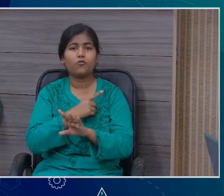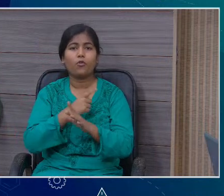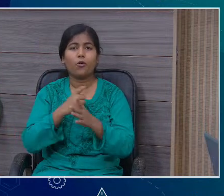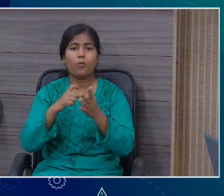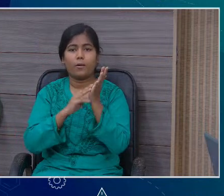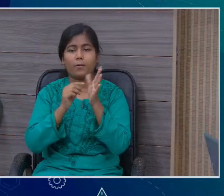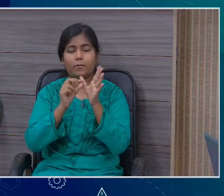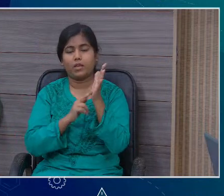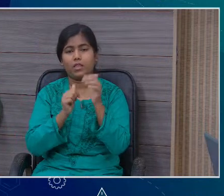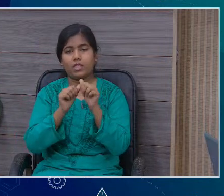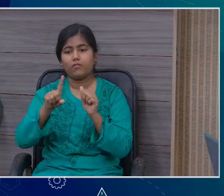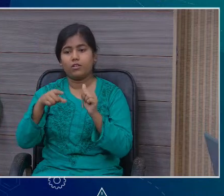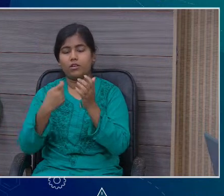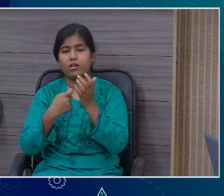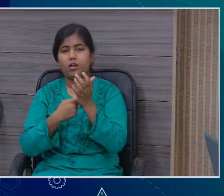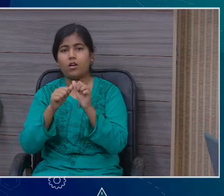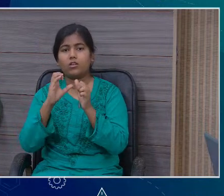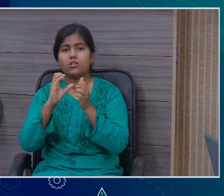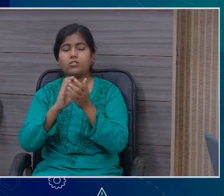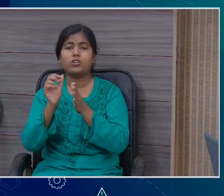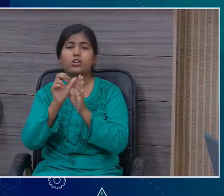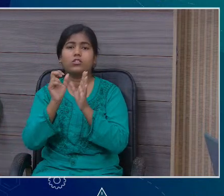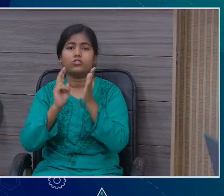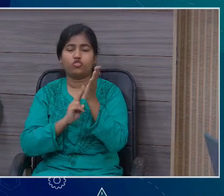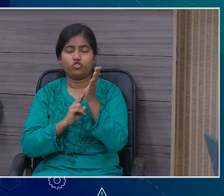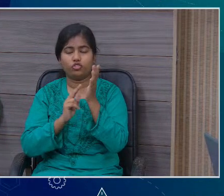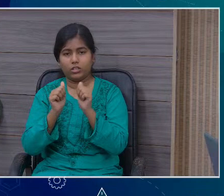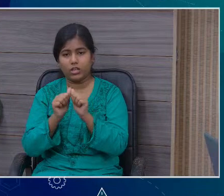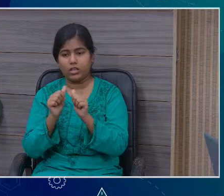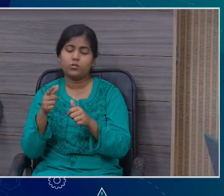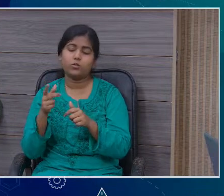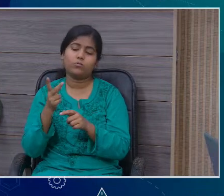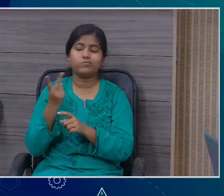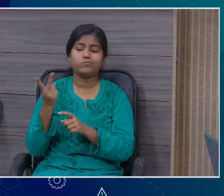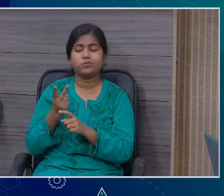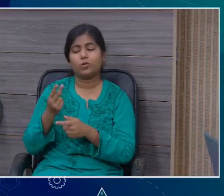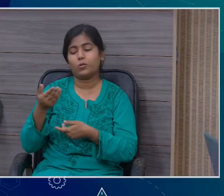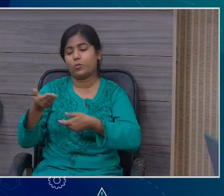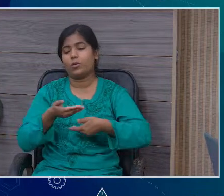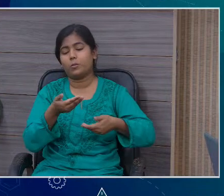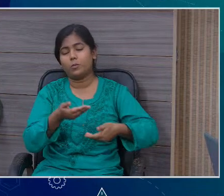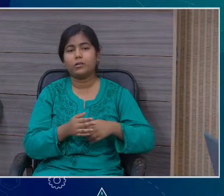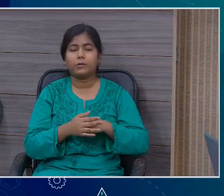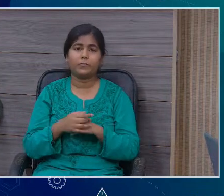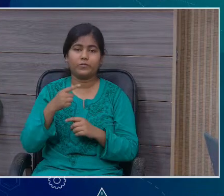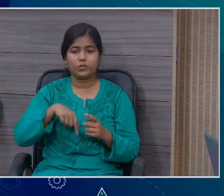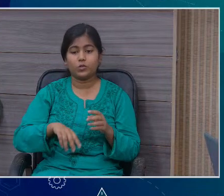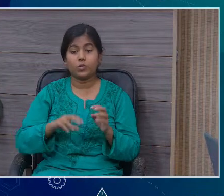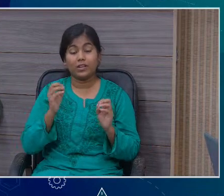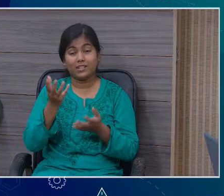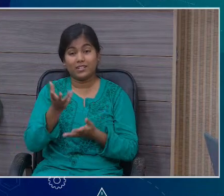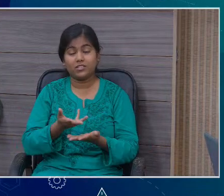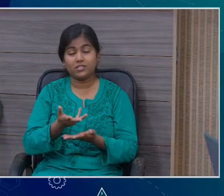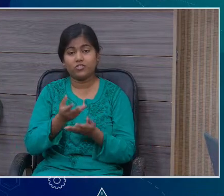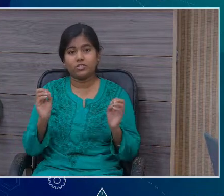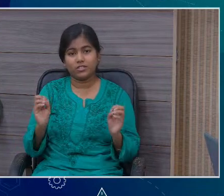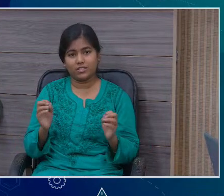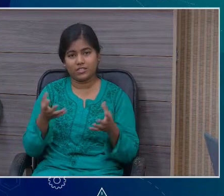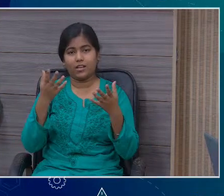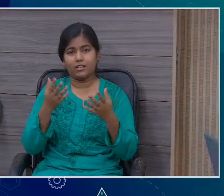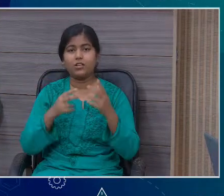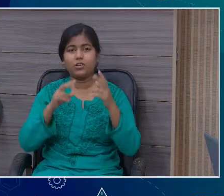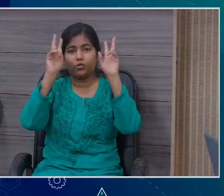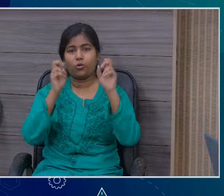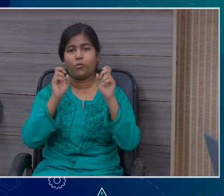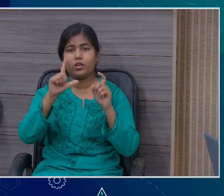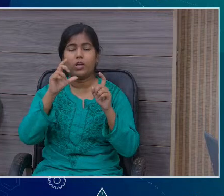University. So I welcome both our guests once again. And let's start this discussion on the topic, The